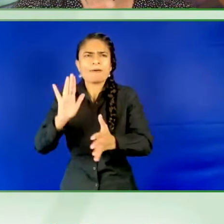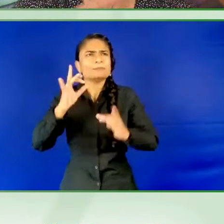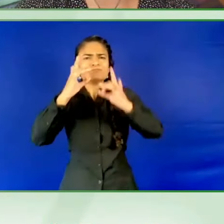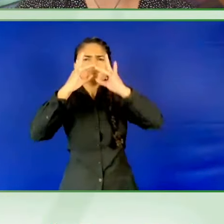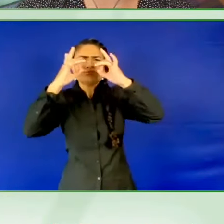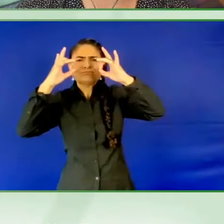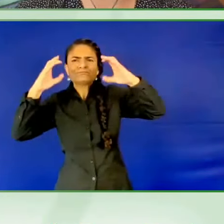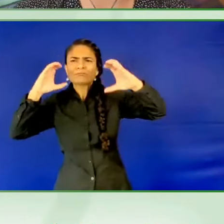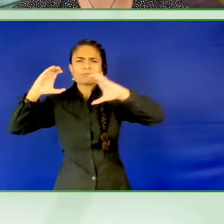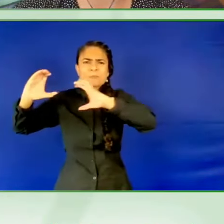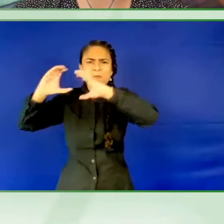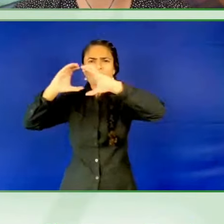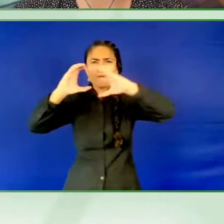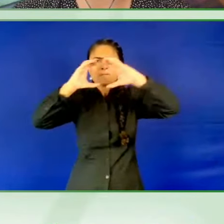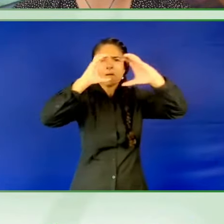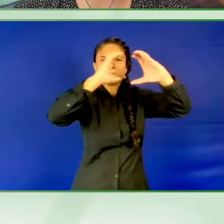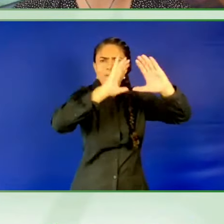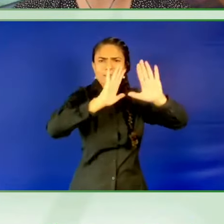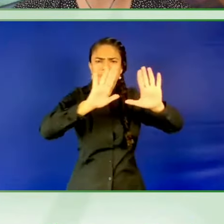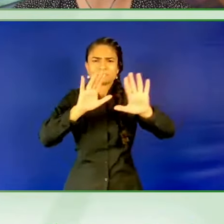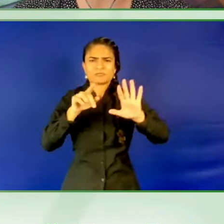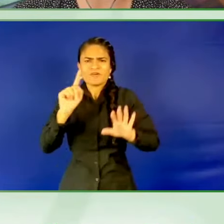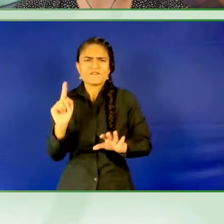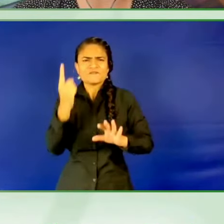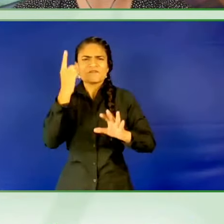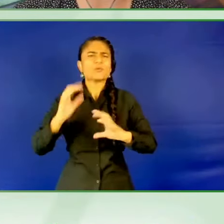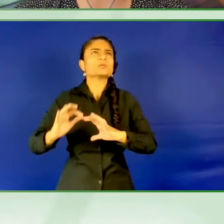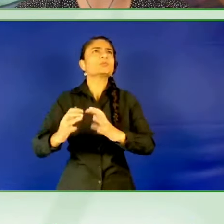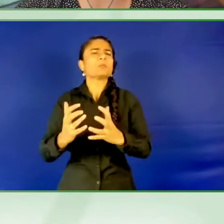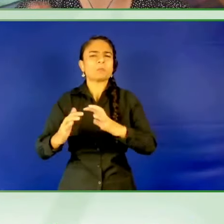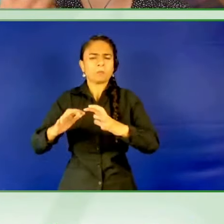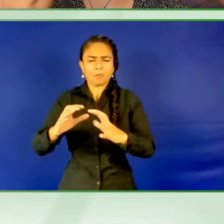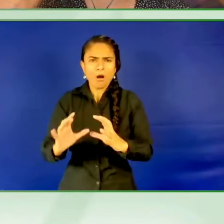that model specifically is very impressive how